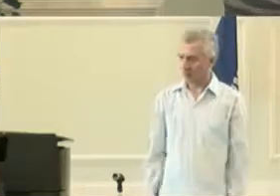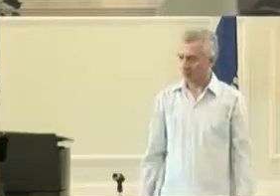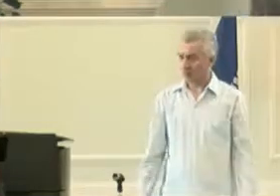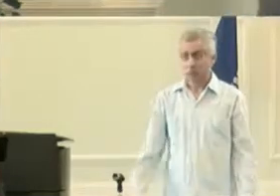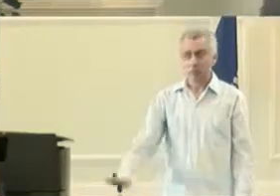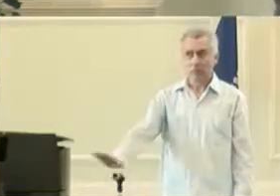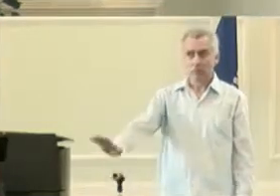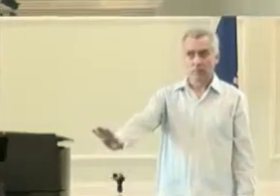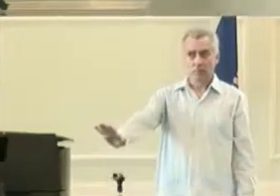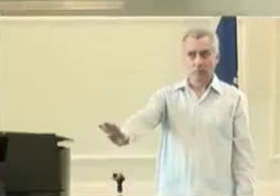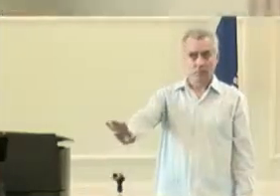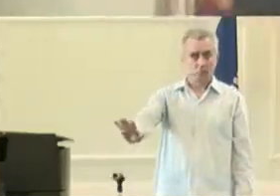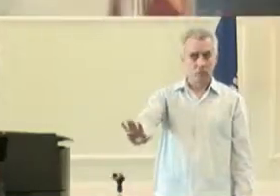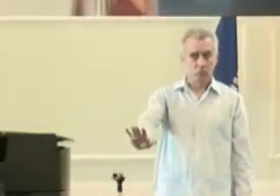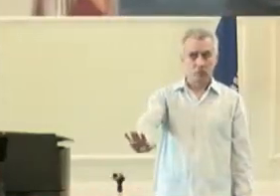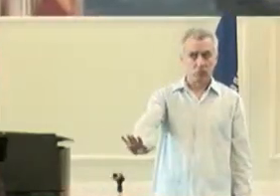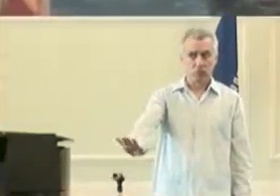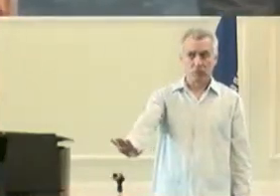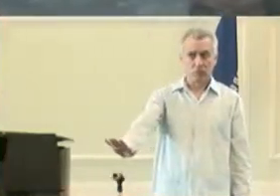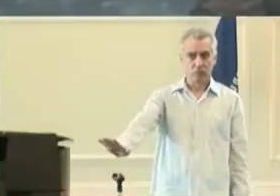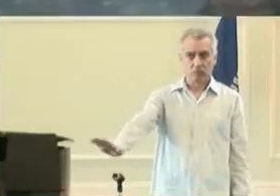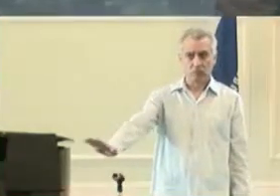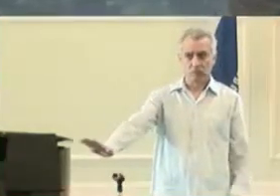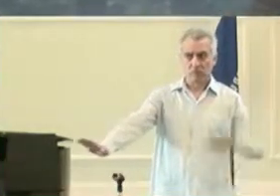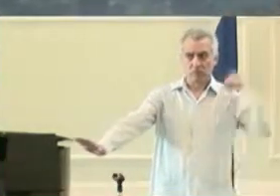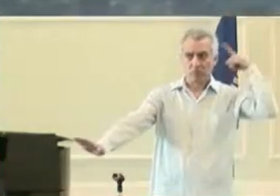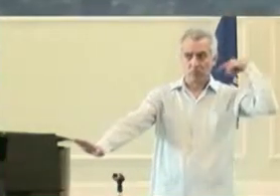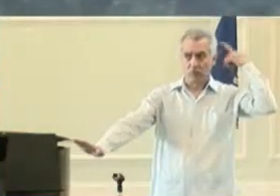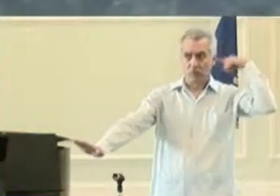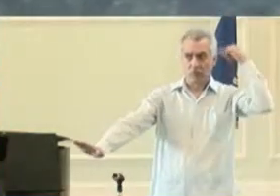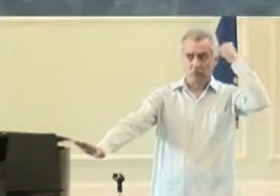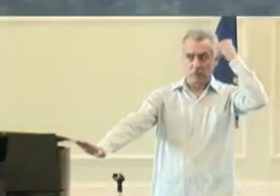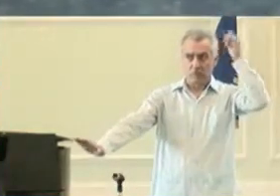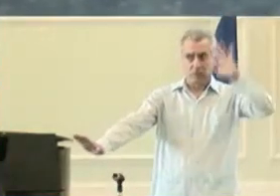saying that, okay? And there have been others as well.